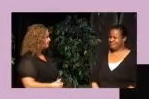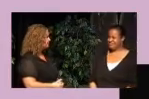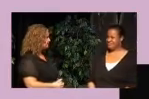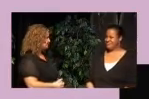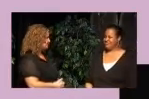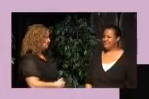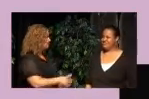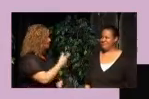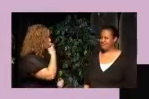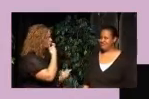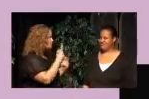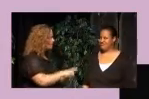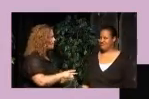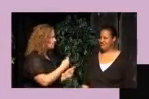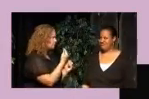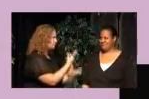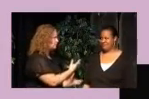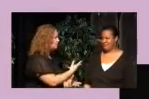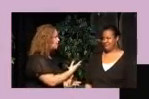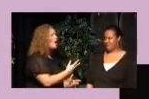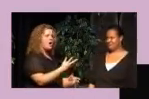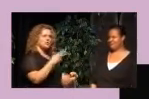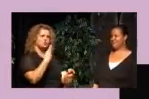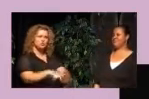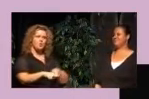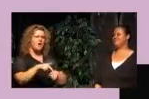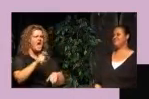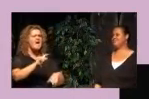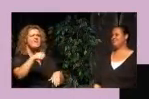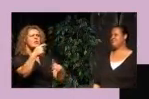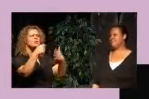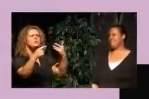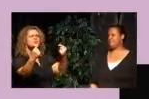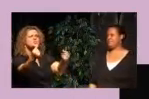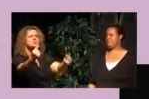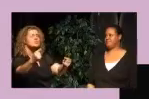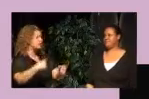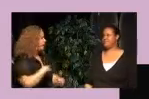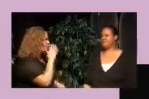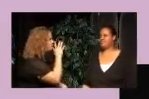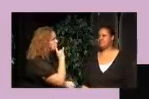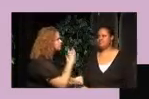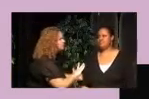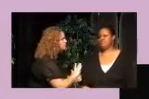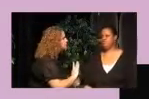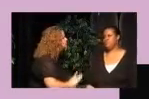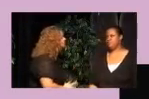Listen! Listen what happened to me. Keep it short. I've got other things to do. I am!